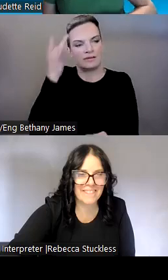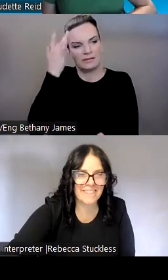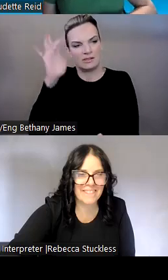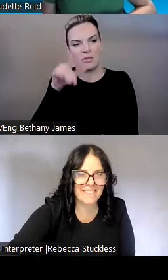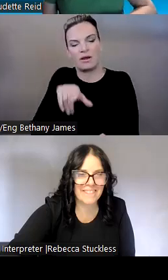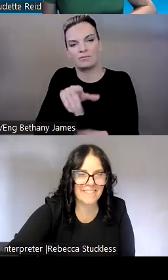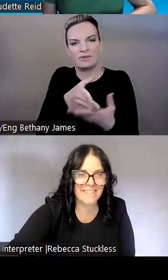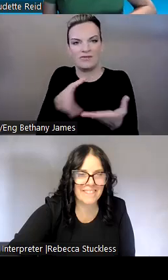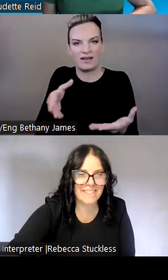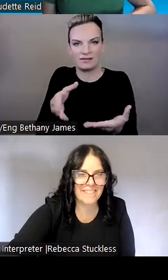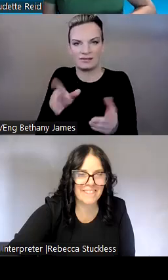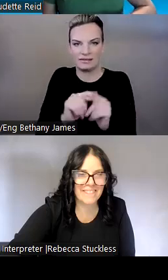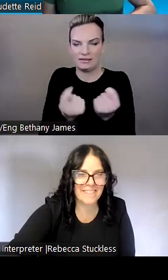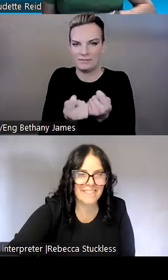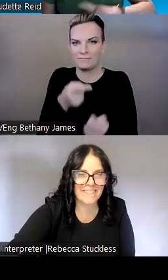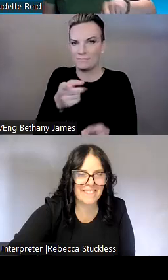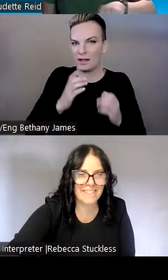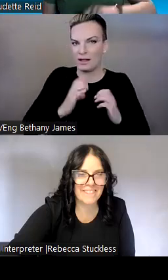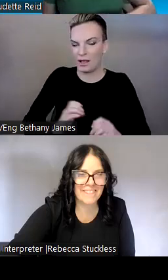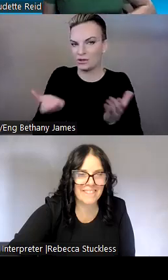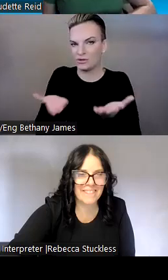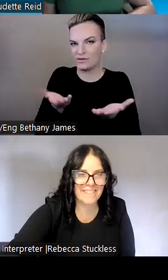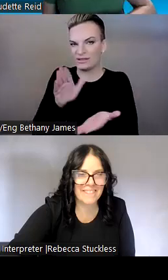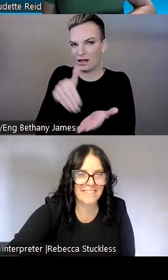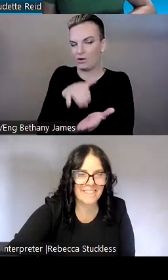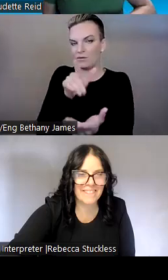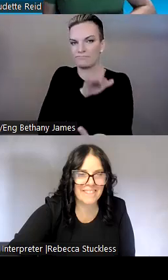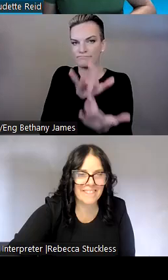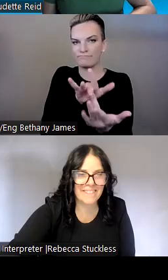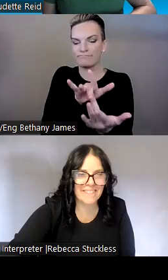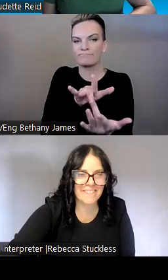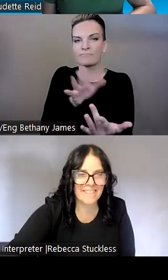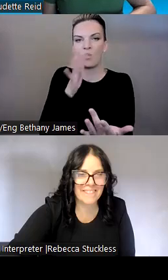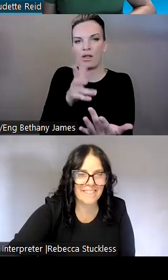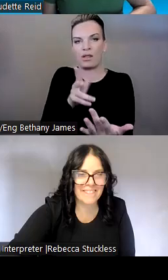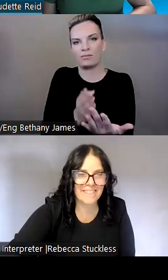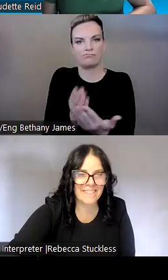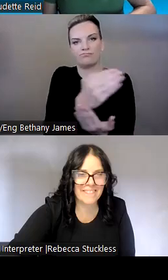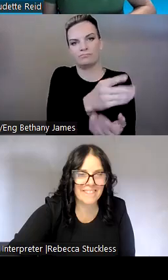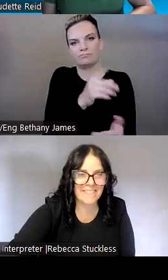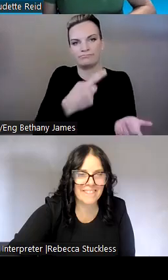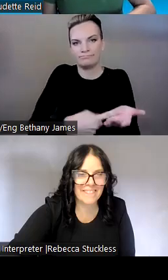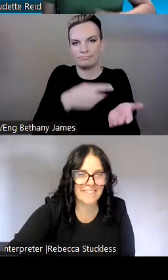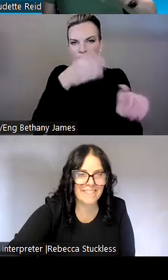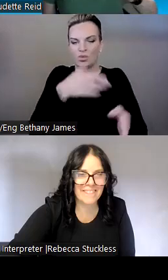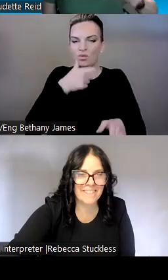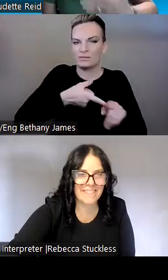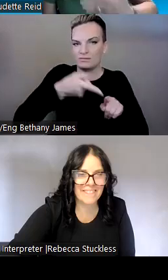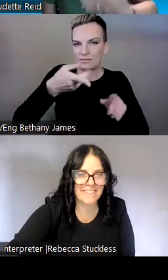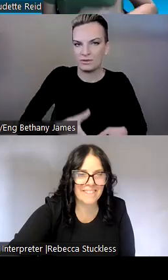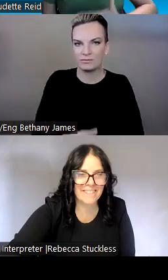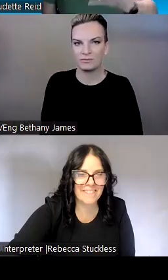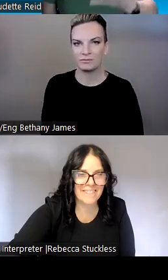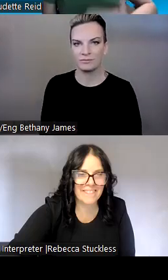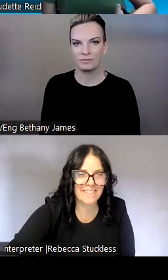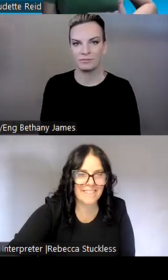the client service center is how you get through to that group. Now, when I asked, are